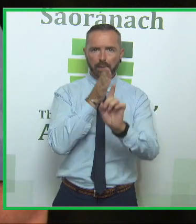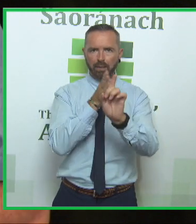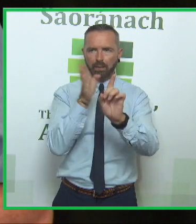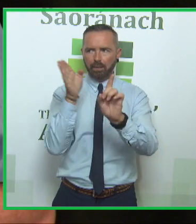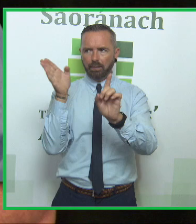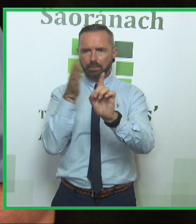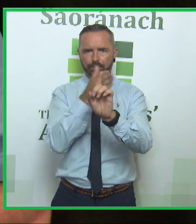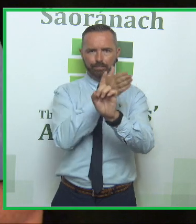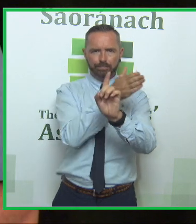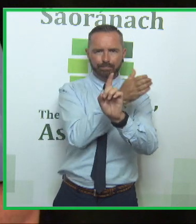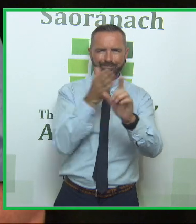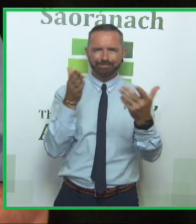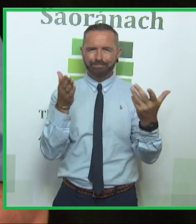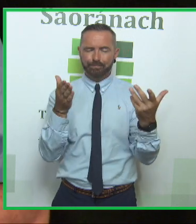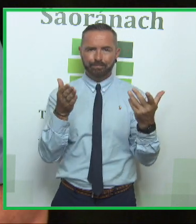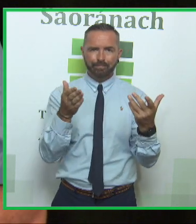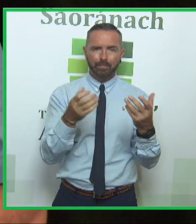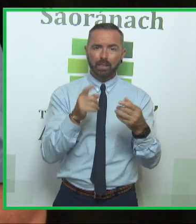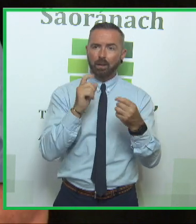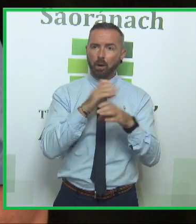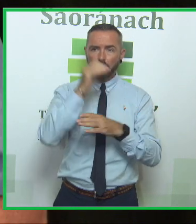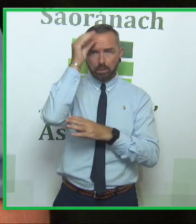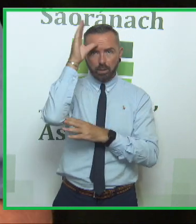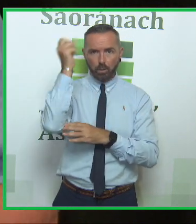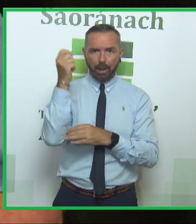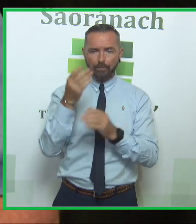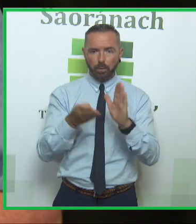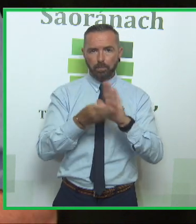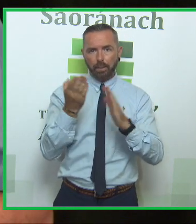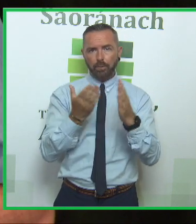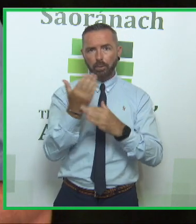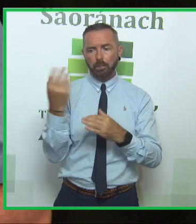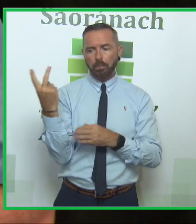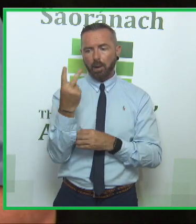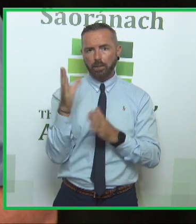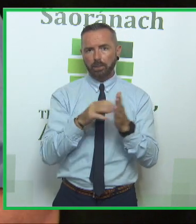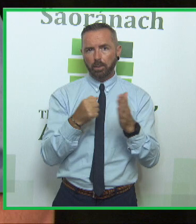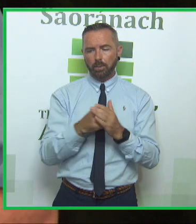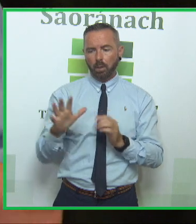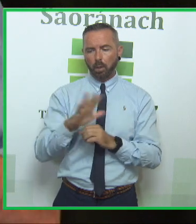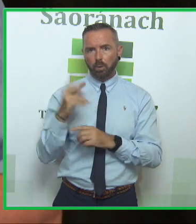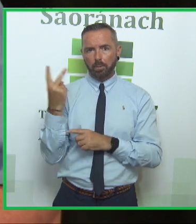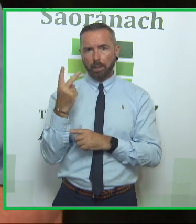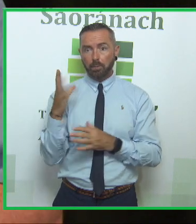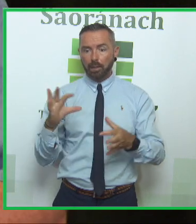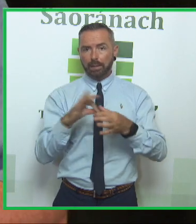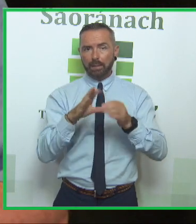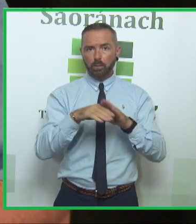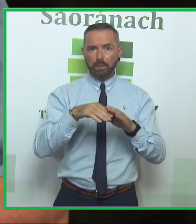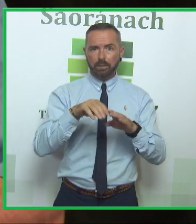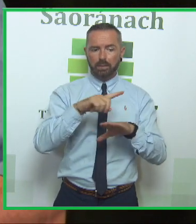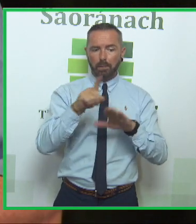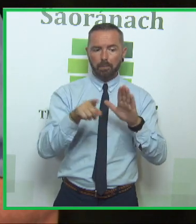had built up with through the local development partnership companies, who were also linked in with the Department of the Taoiseach. Remember, we had mass